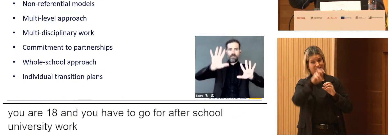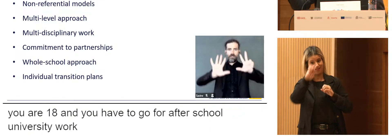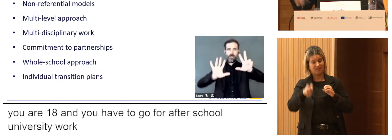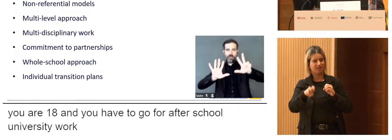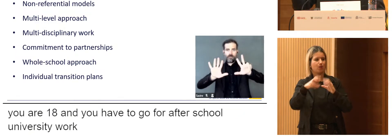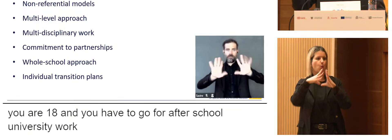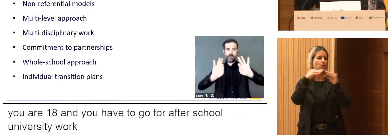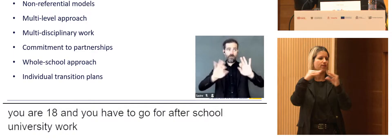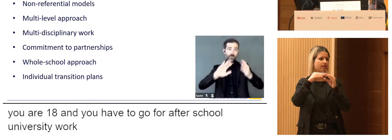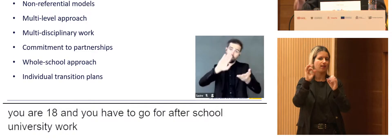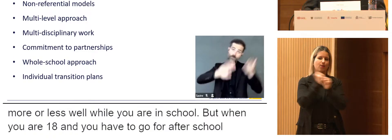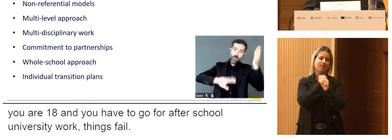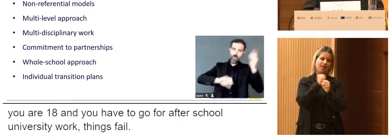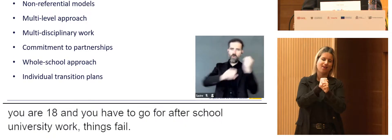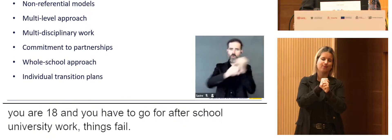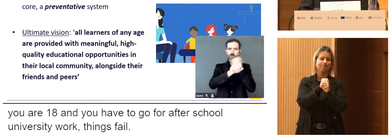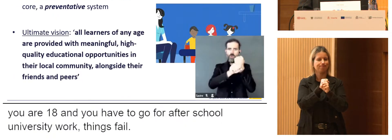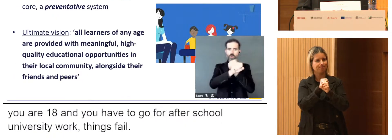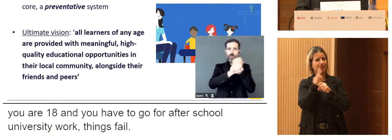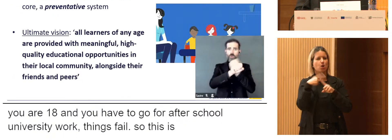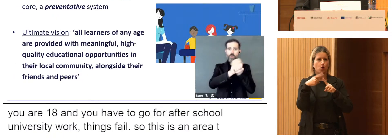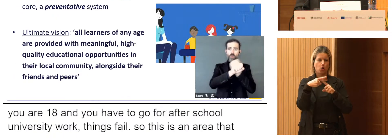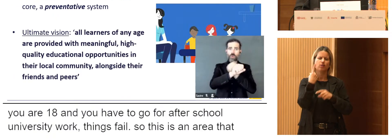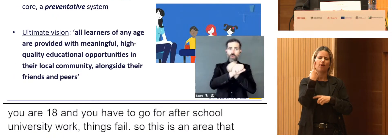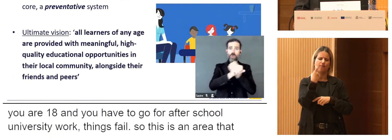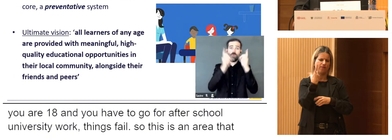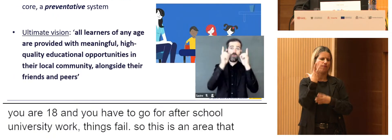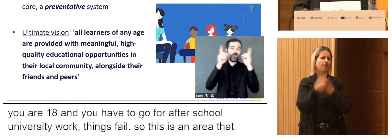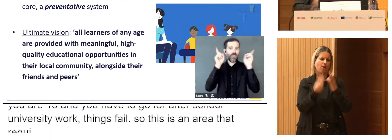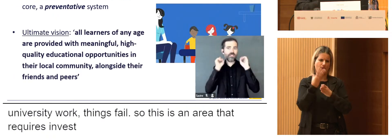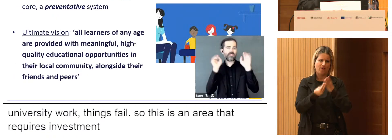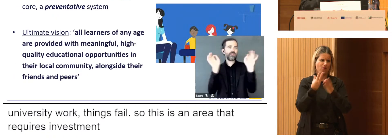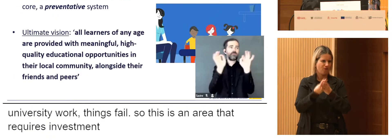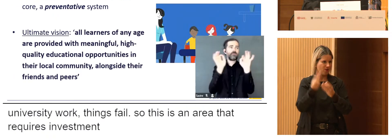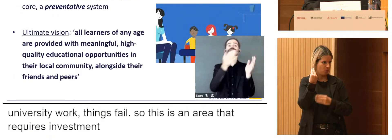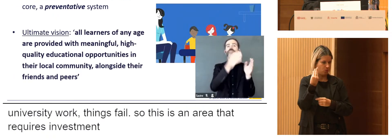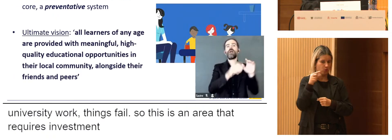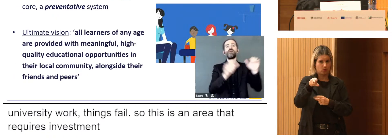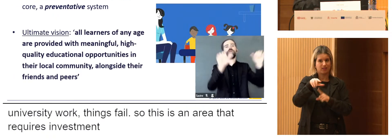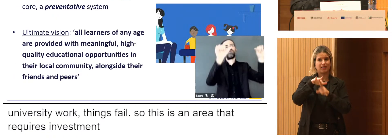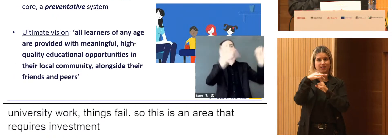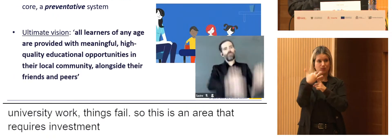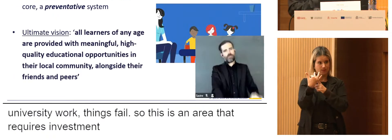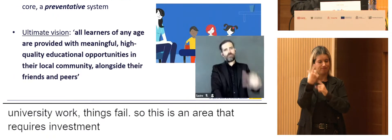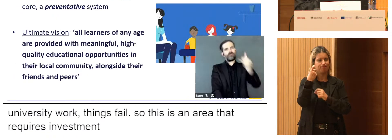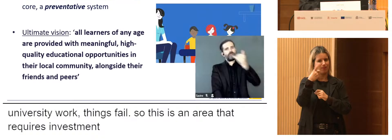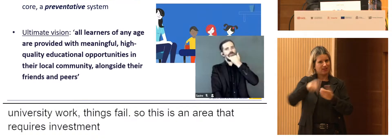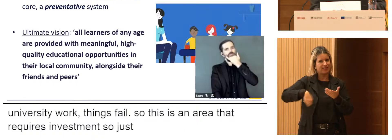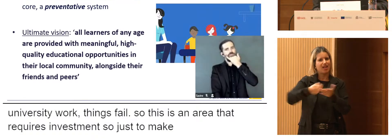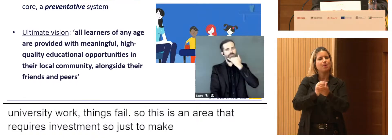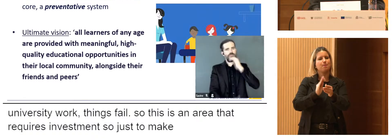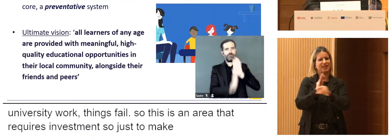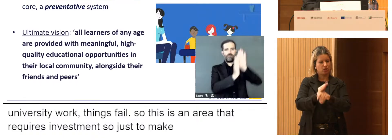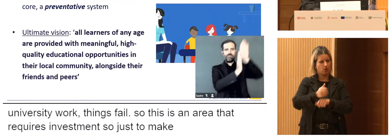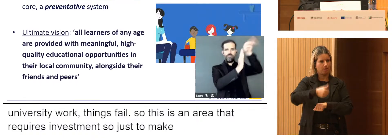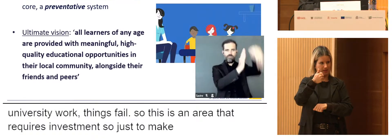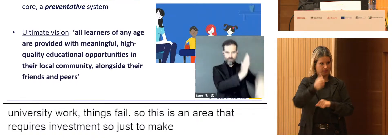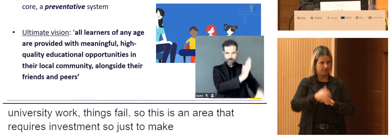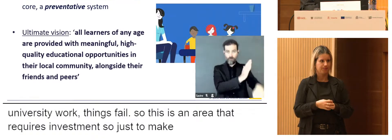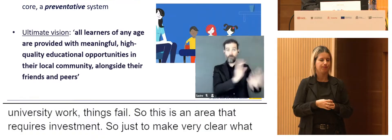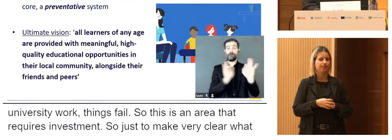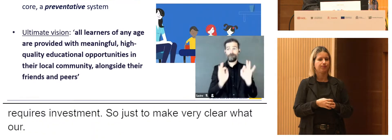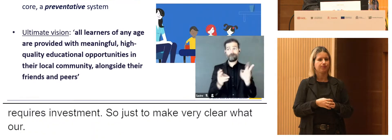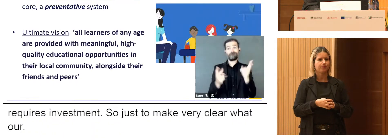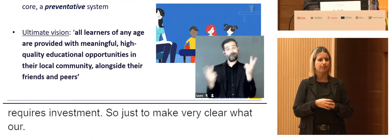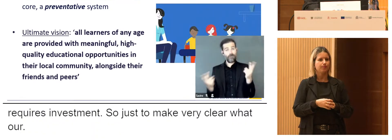And so this is an area that requires investment. So just to make very clear what our